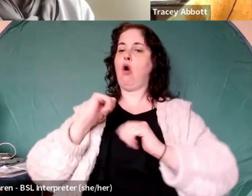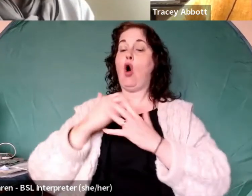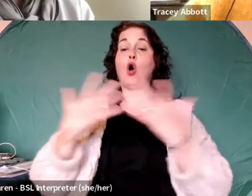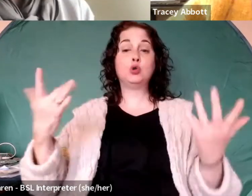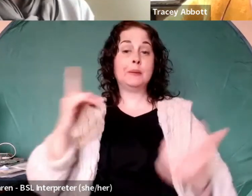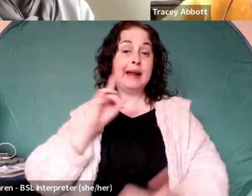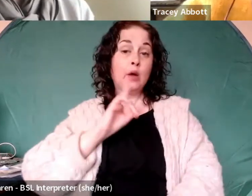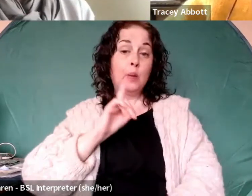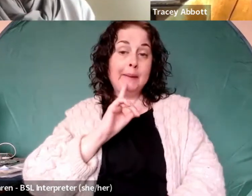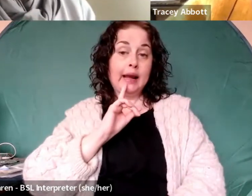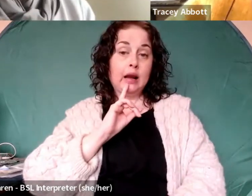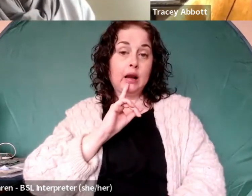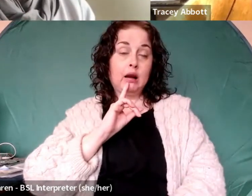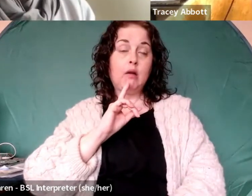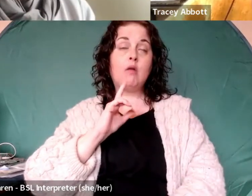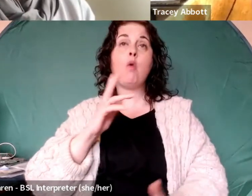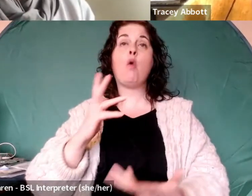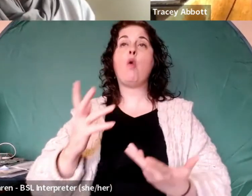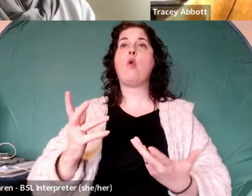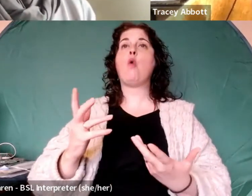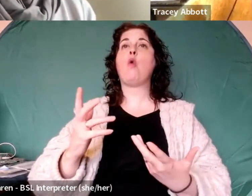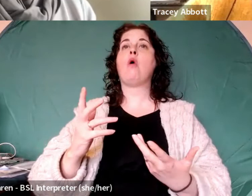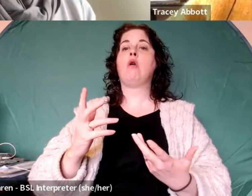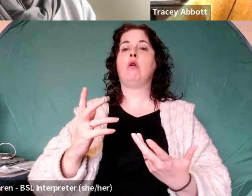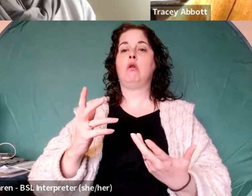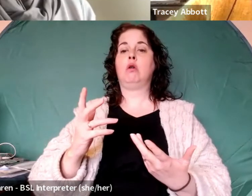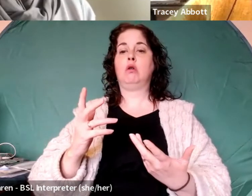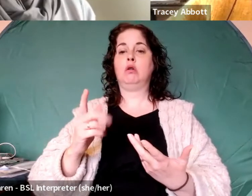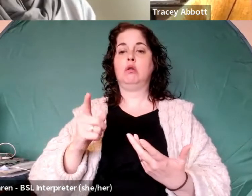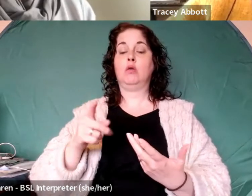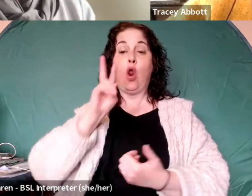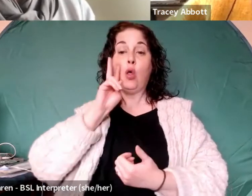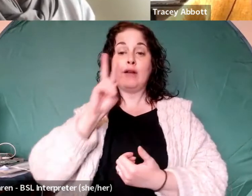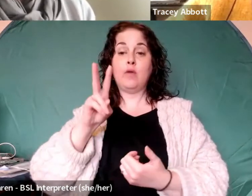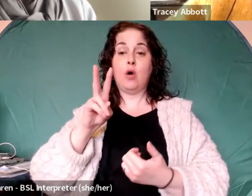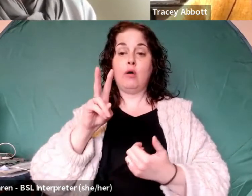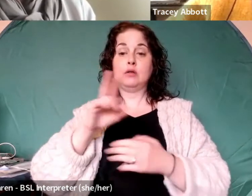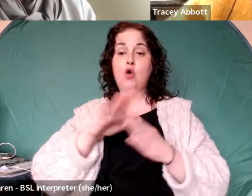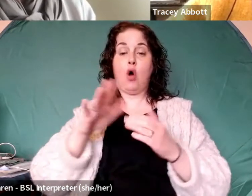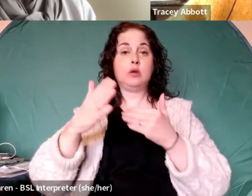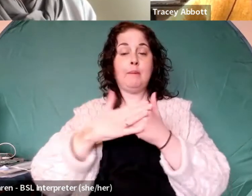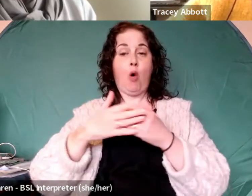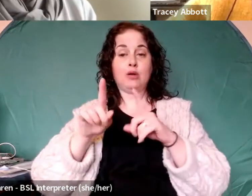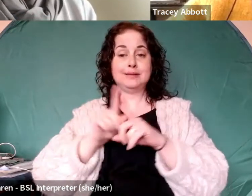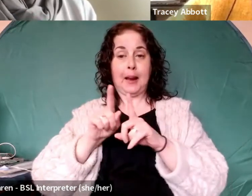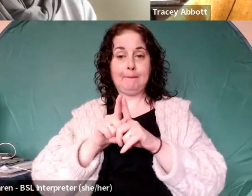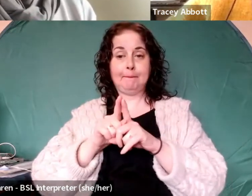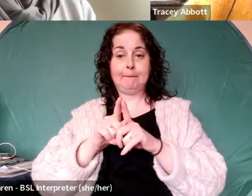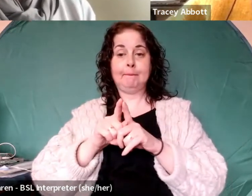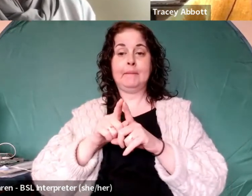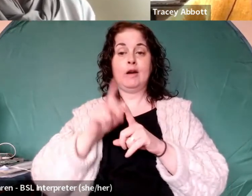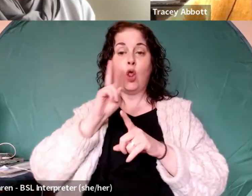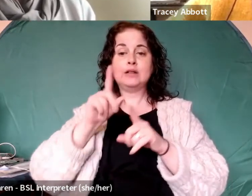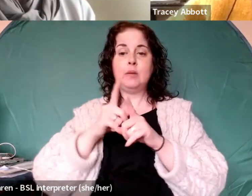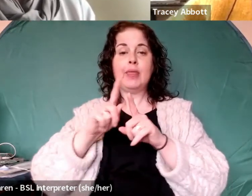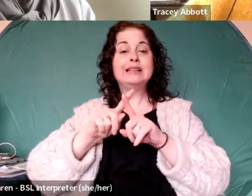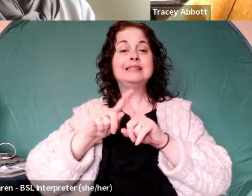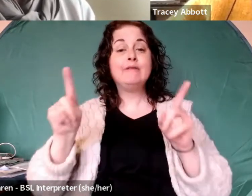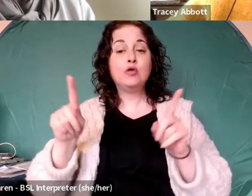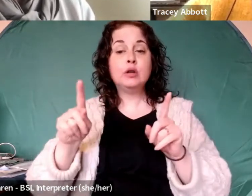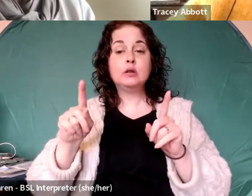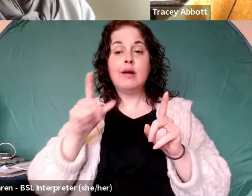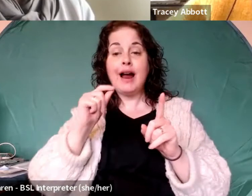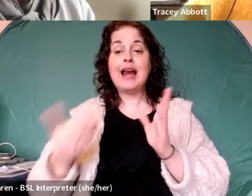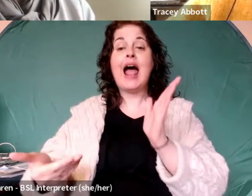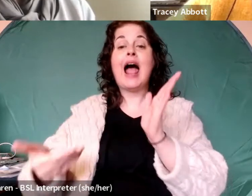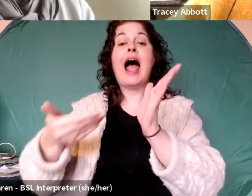can be toxic too, or whatever, what you're looking for isn't more of the same. you're looking for something different that can add